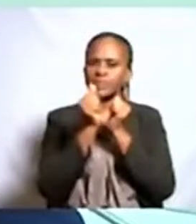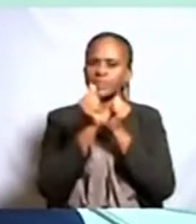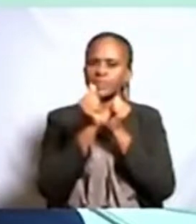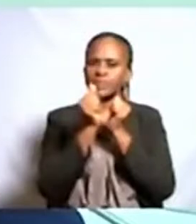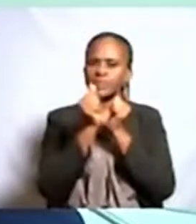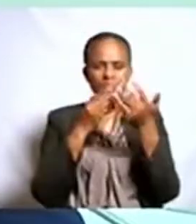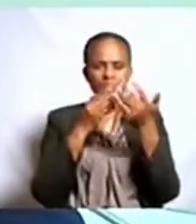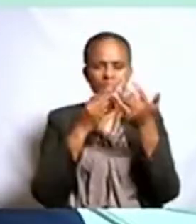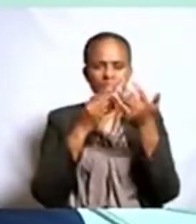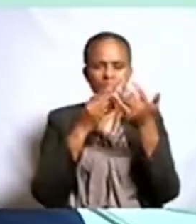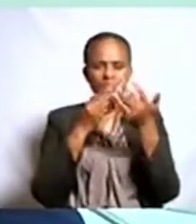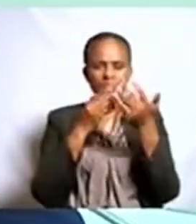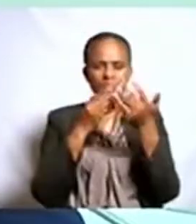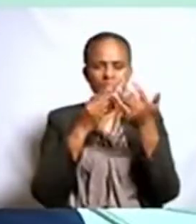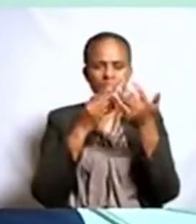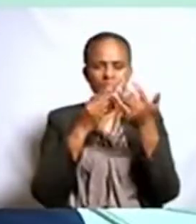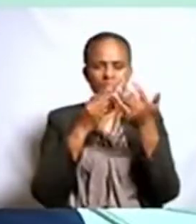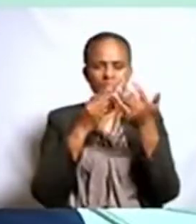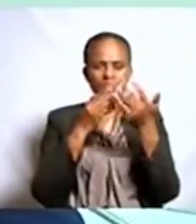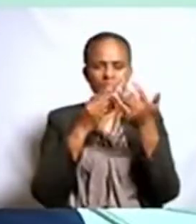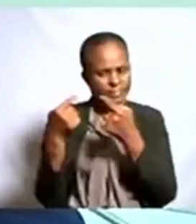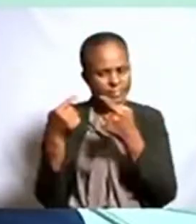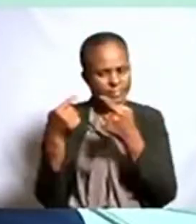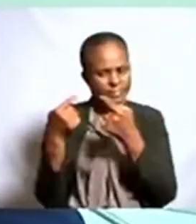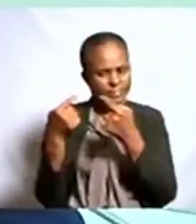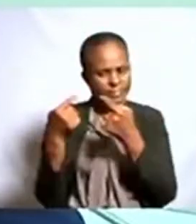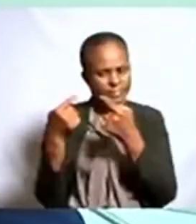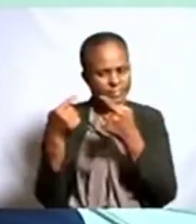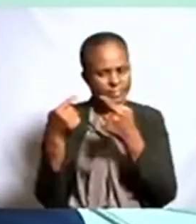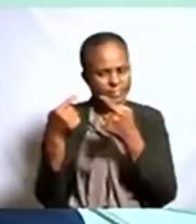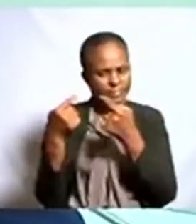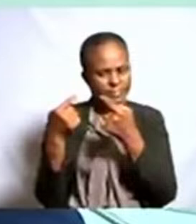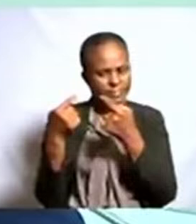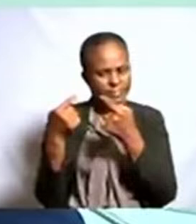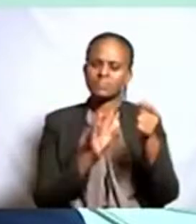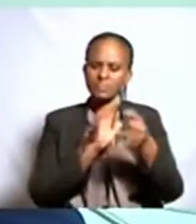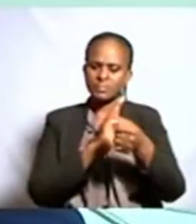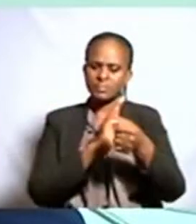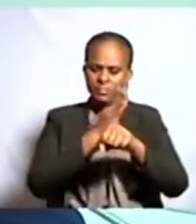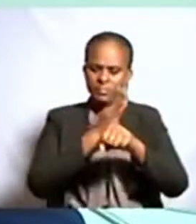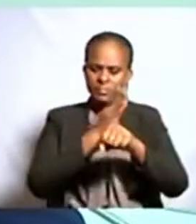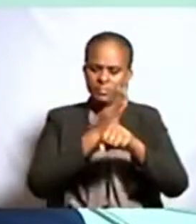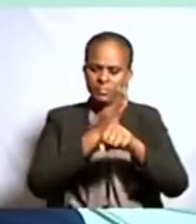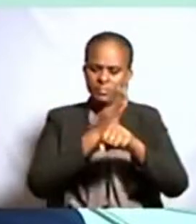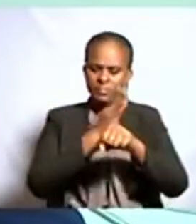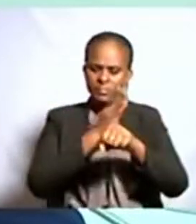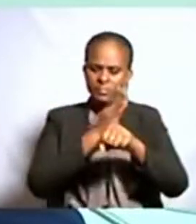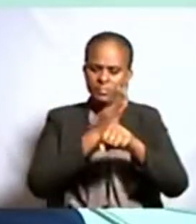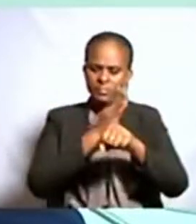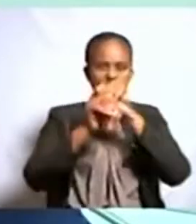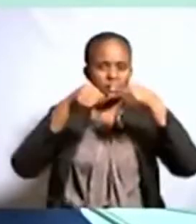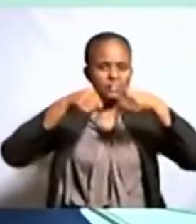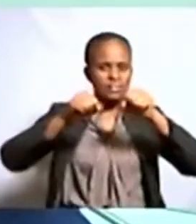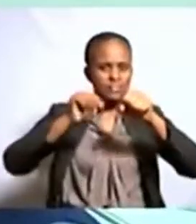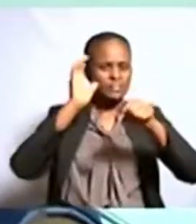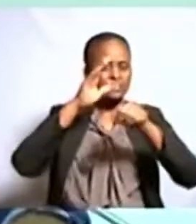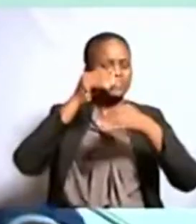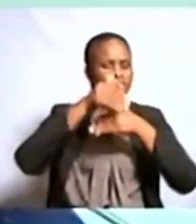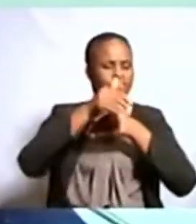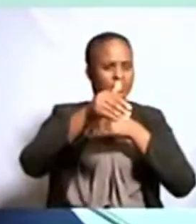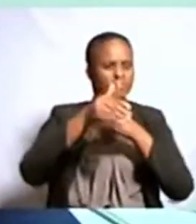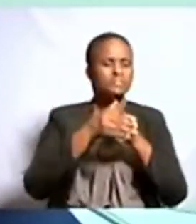right specification. This process is currently ongoing, and once this is done, the replacement tricycles will be